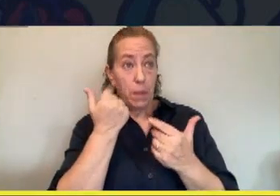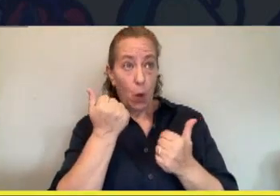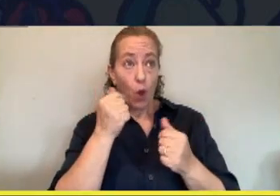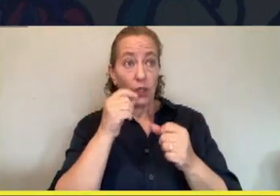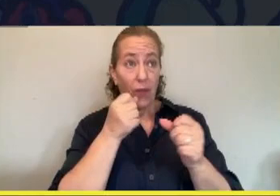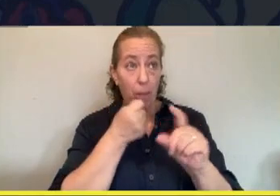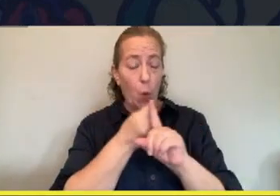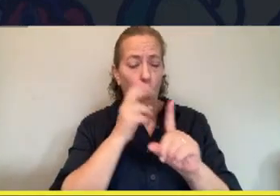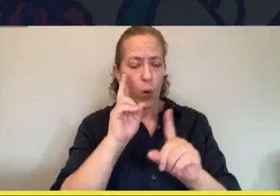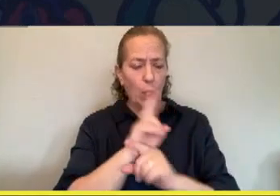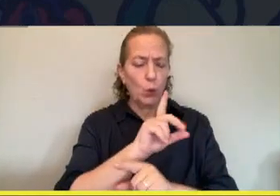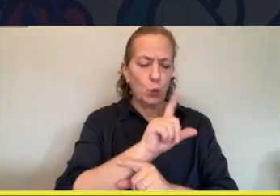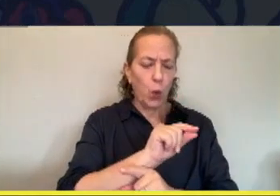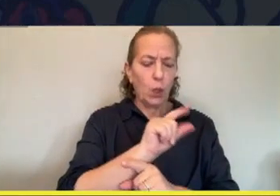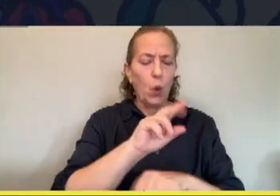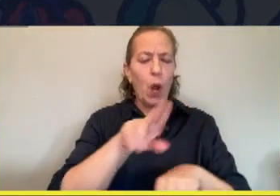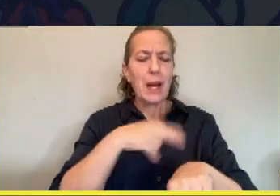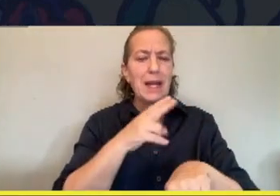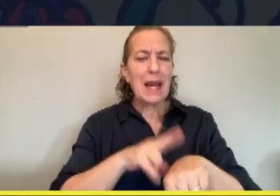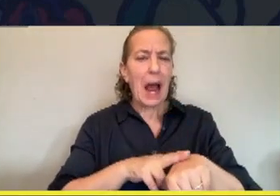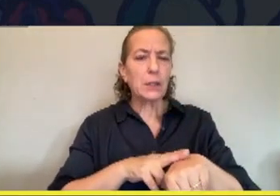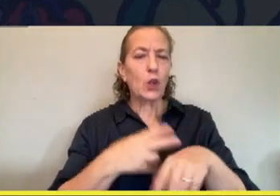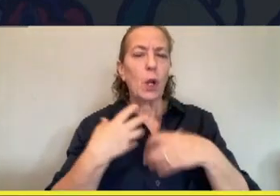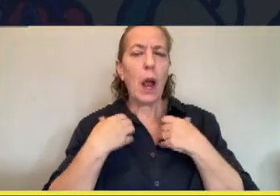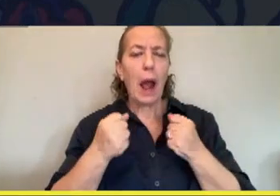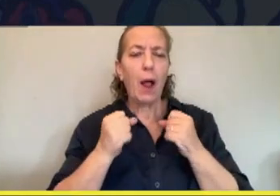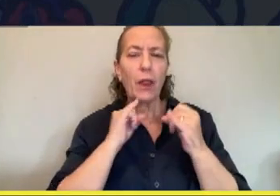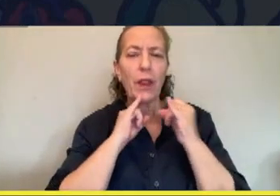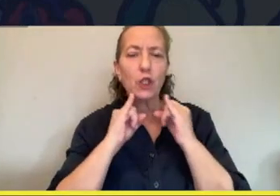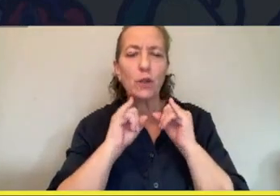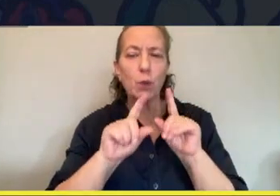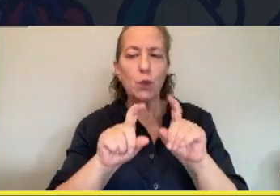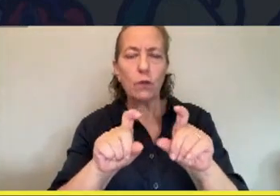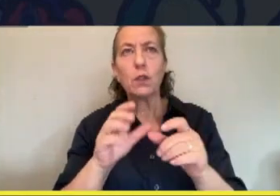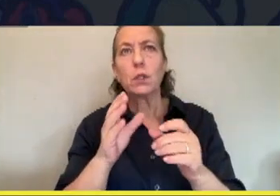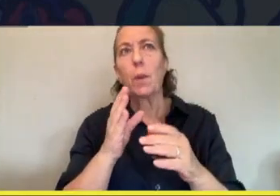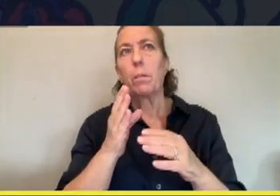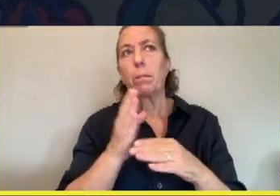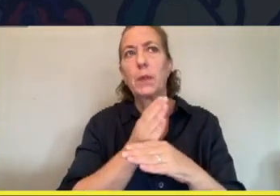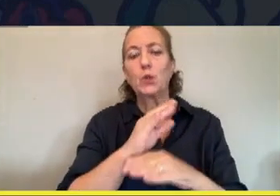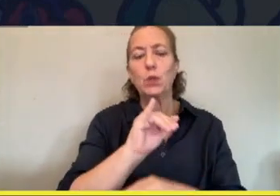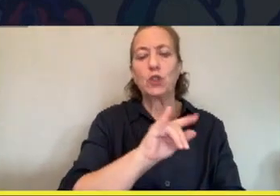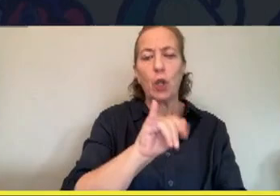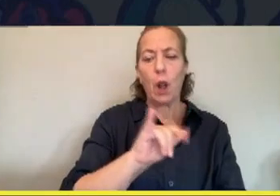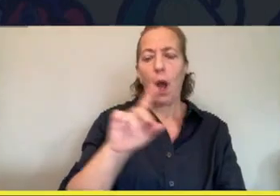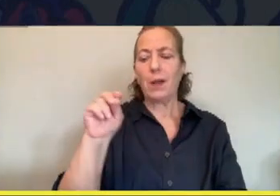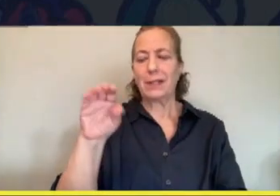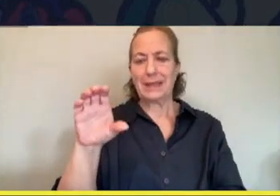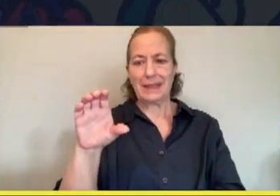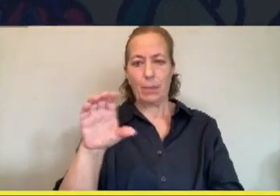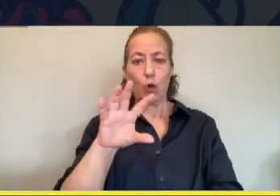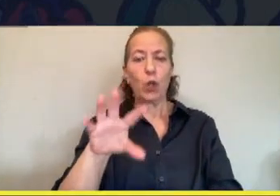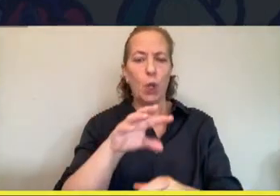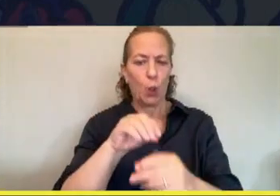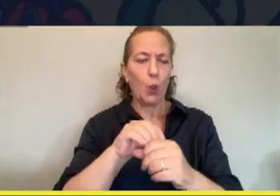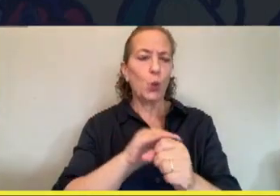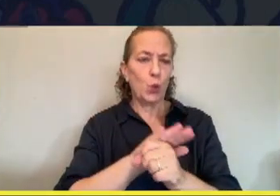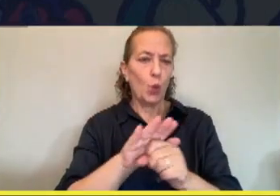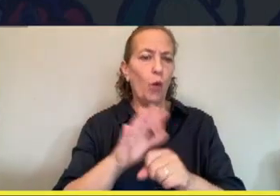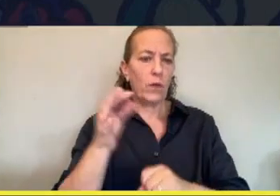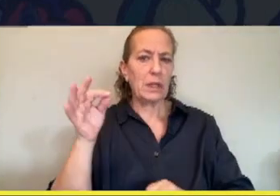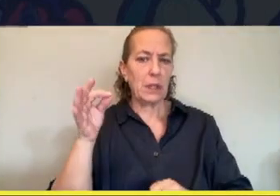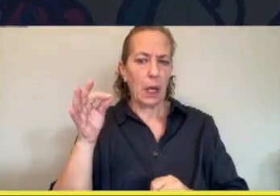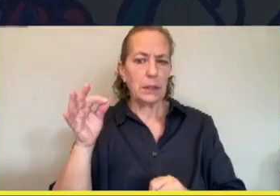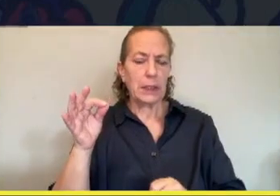2020 National Health Interview Survey. Between July and December, the survey included COVID-19 model